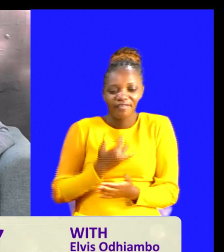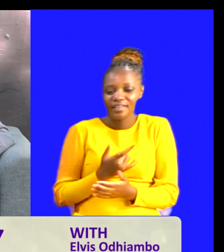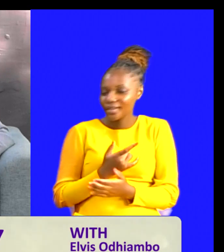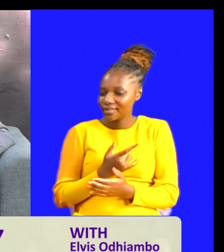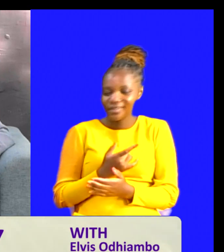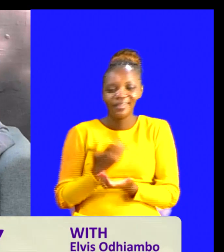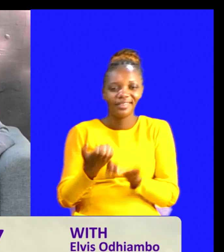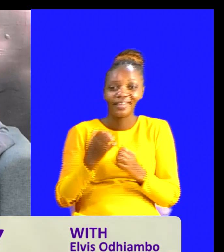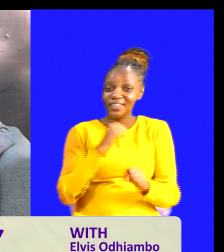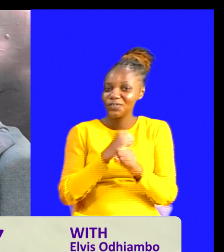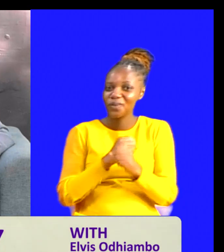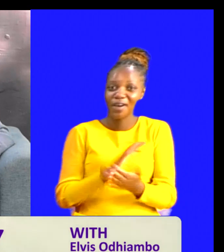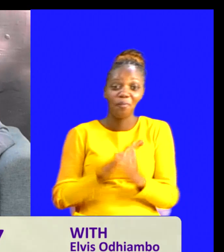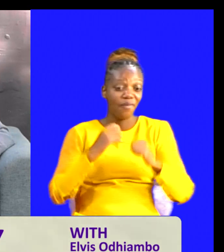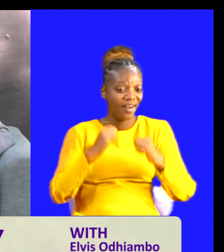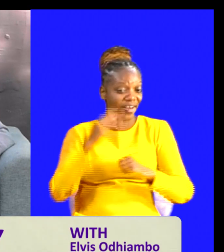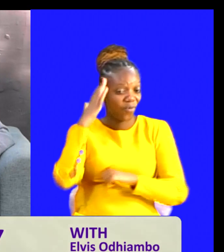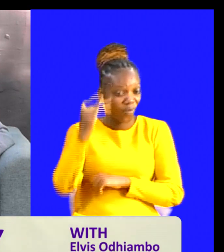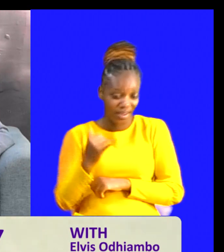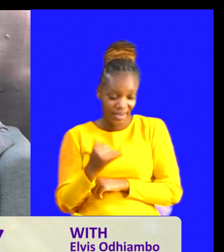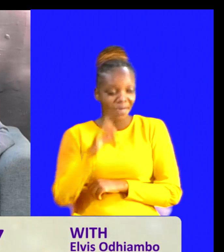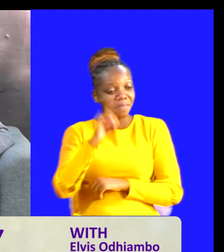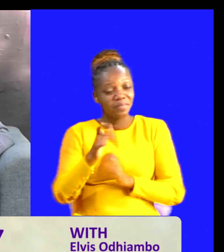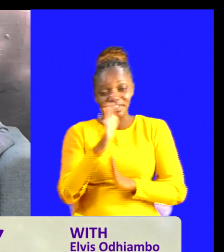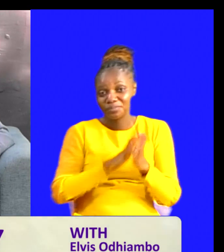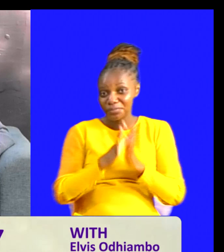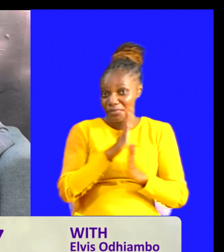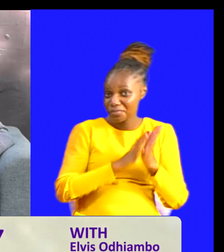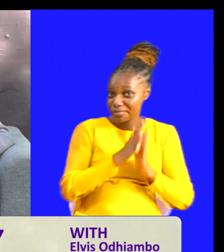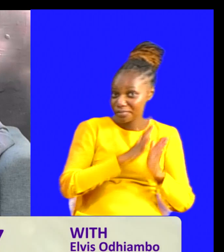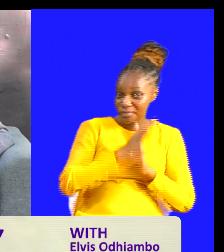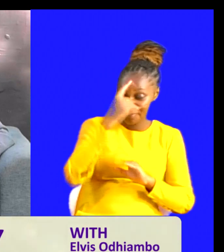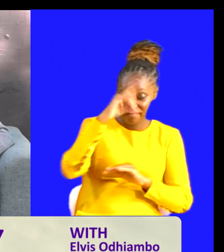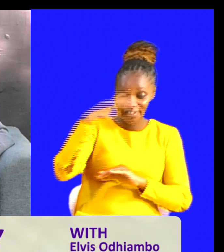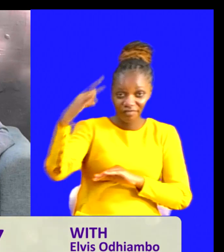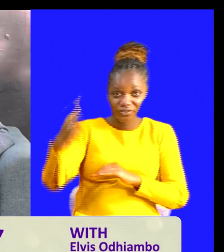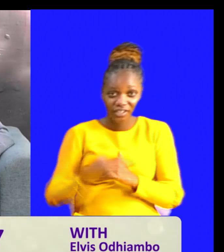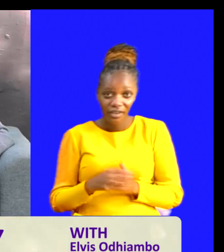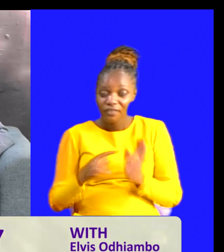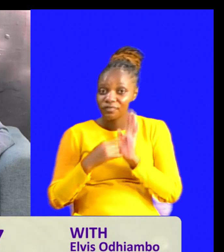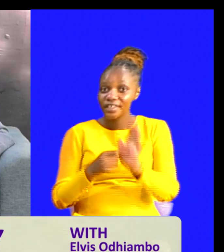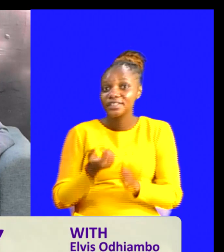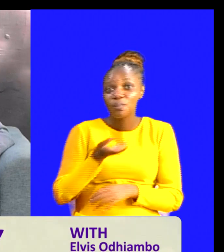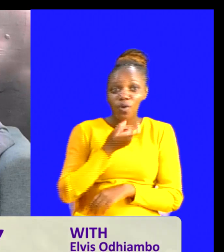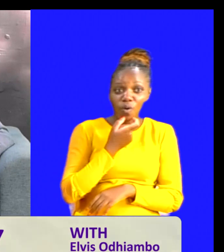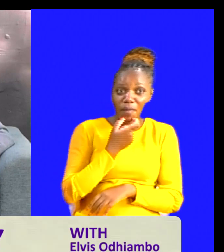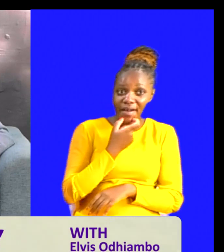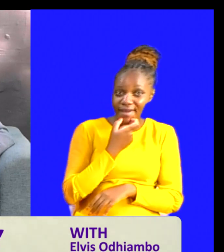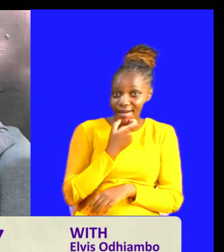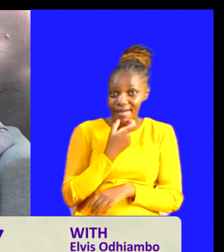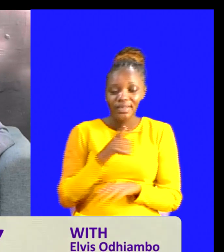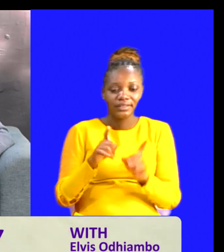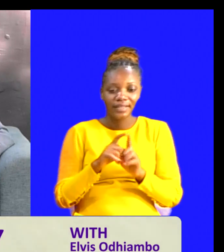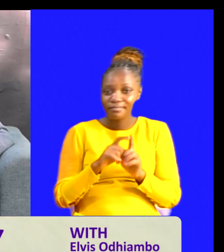because they need to prepare for the future. The likes of Gormai will not go easy on them. The likes of Tusker